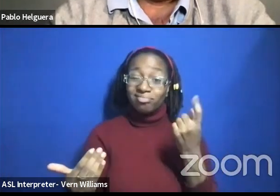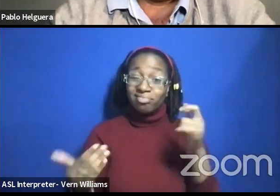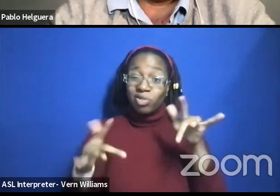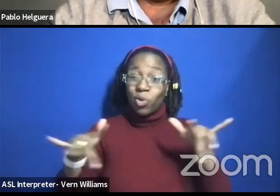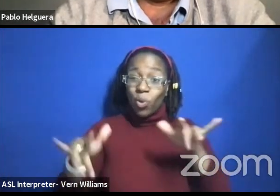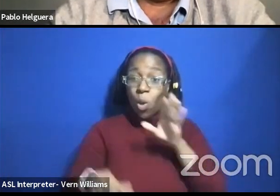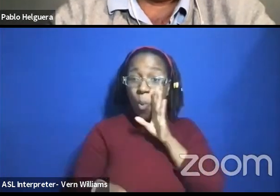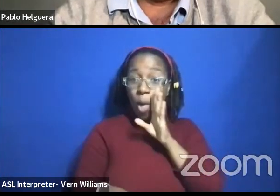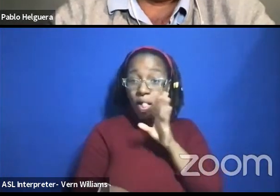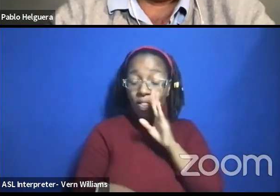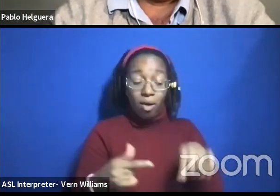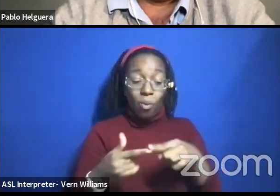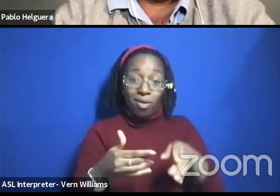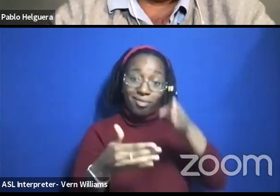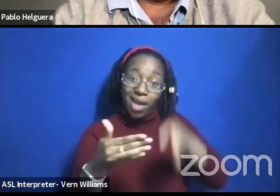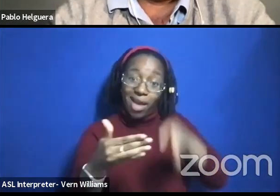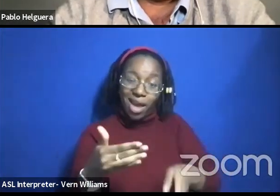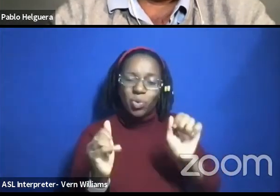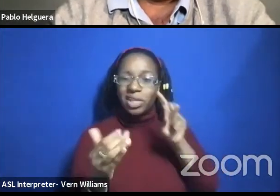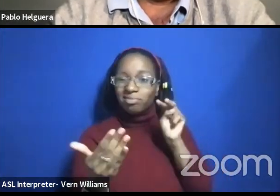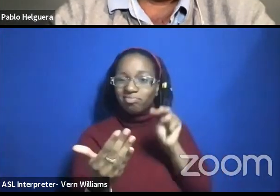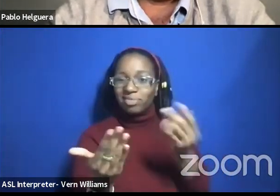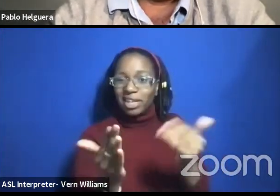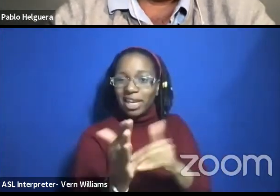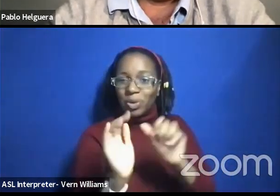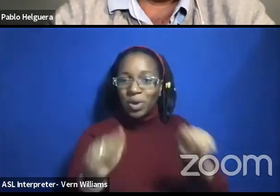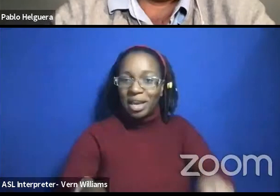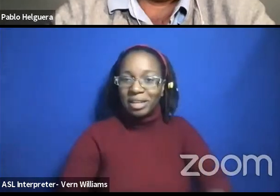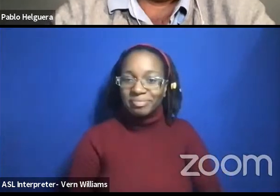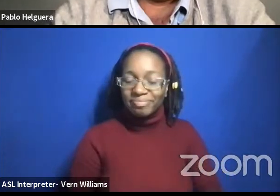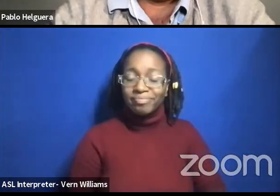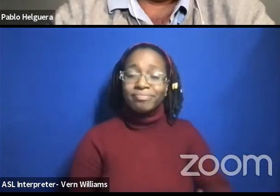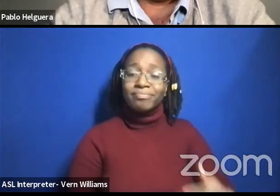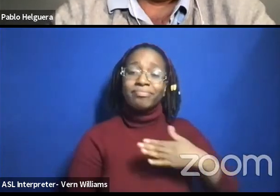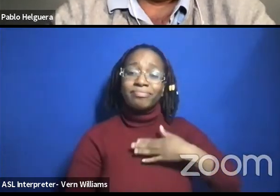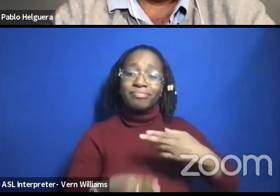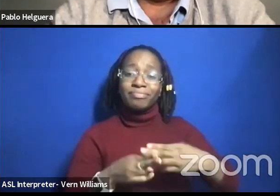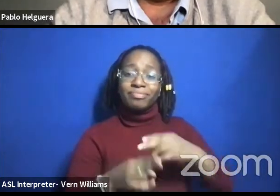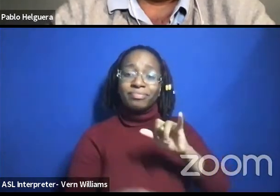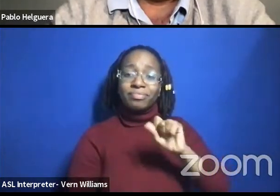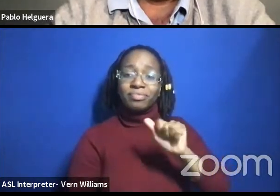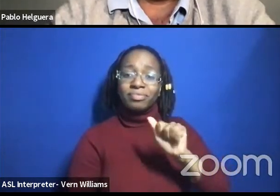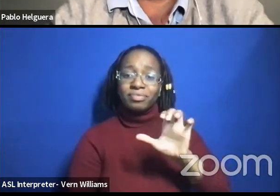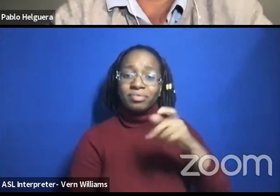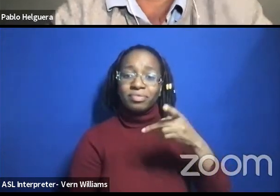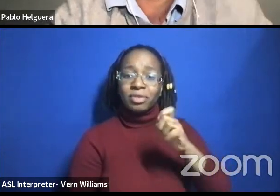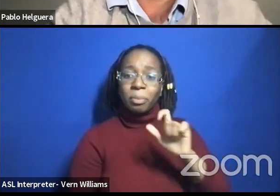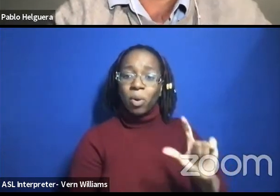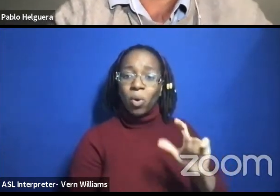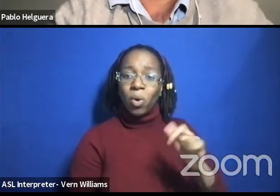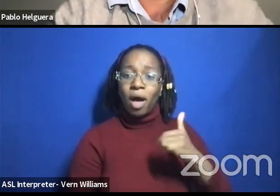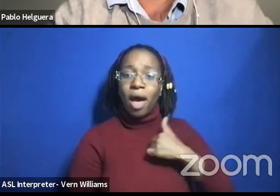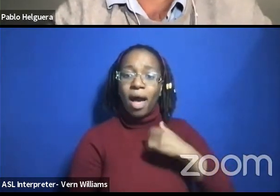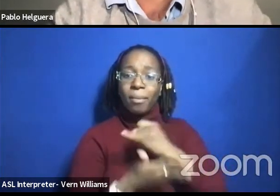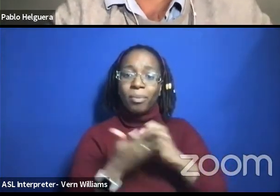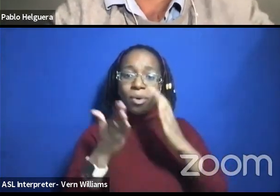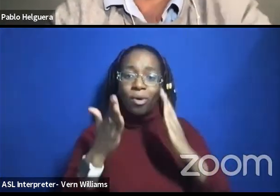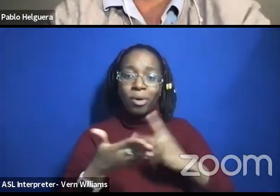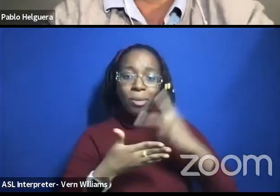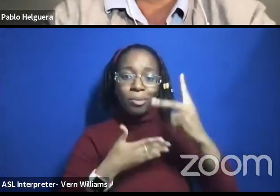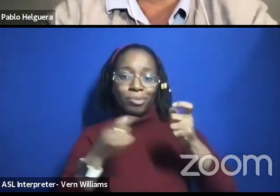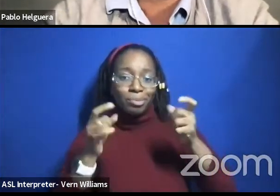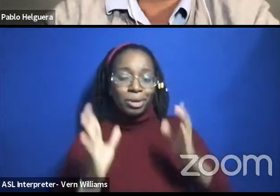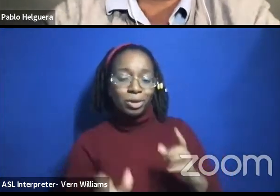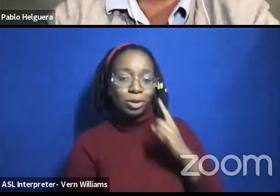completed. My name is Isaac Poole and I'm the artist program manager at Creative Capital.